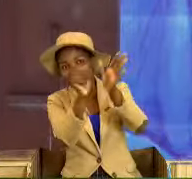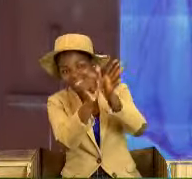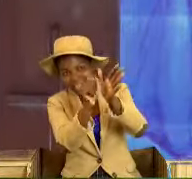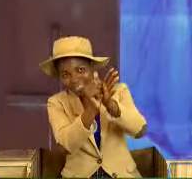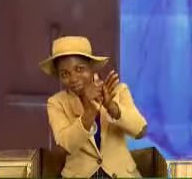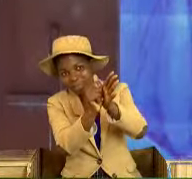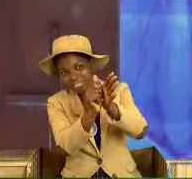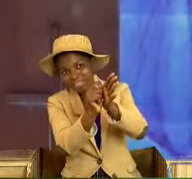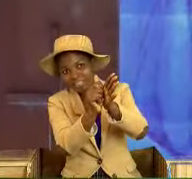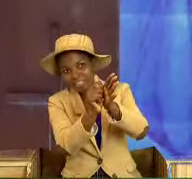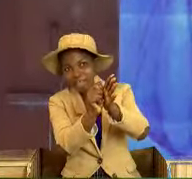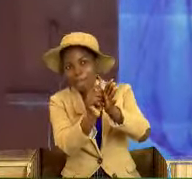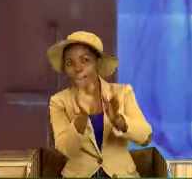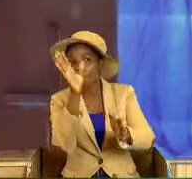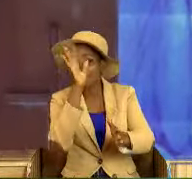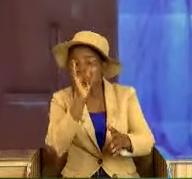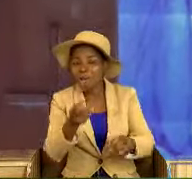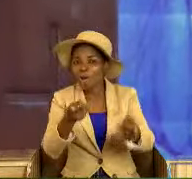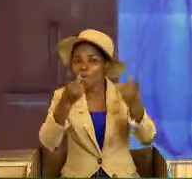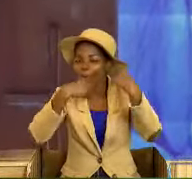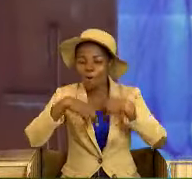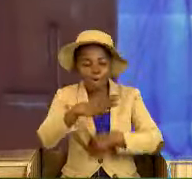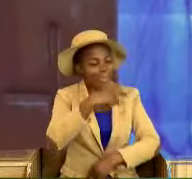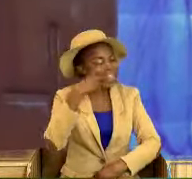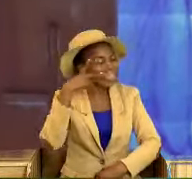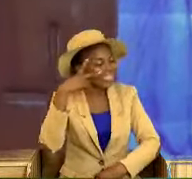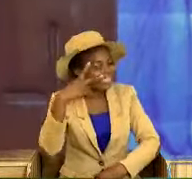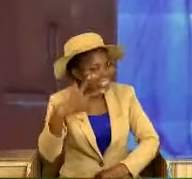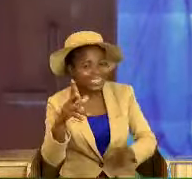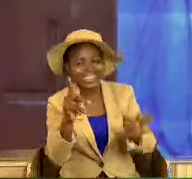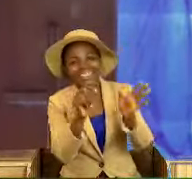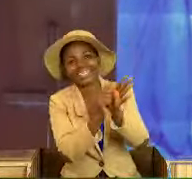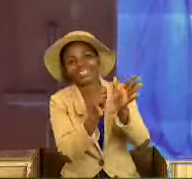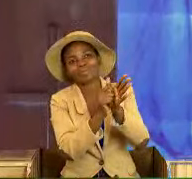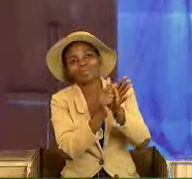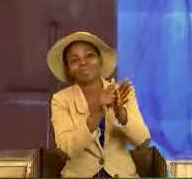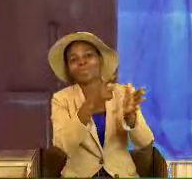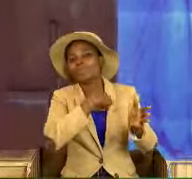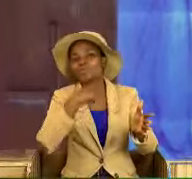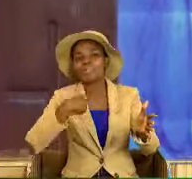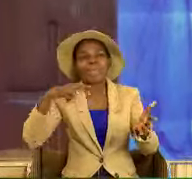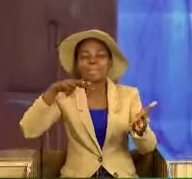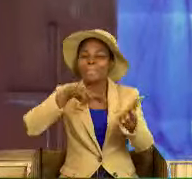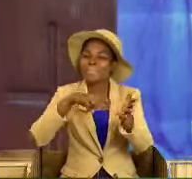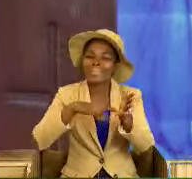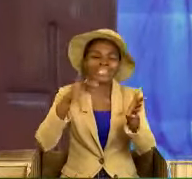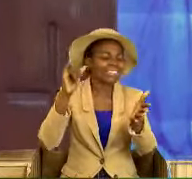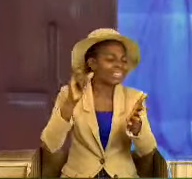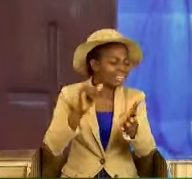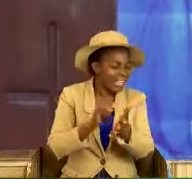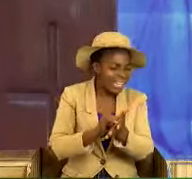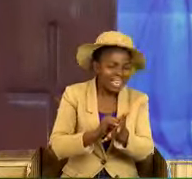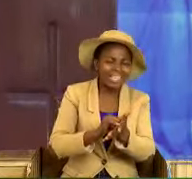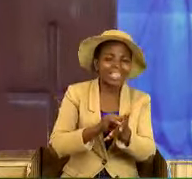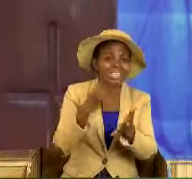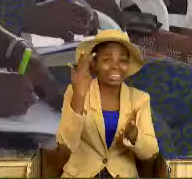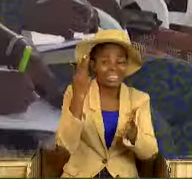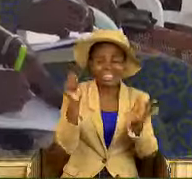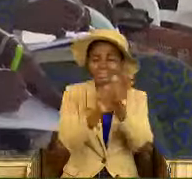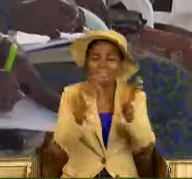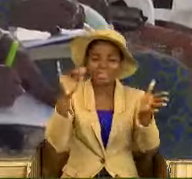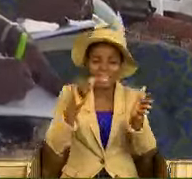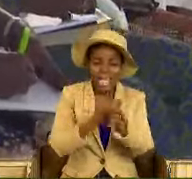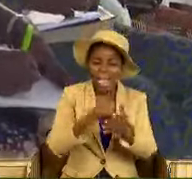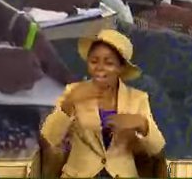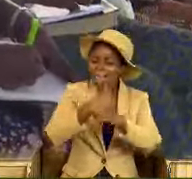testimonies by come and see testimony women testimonies that make men to open their mouth in